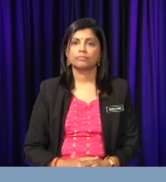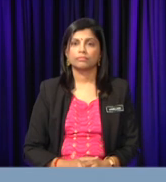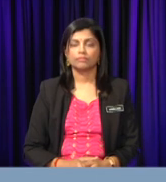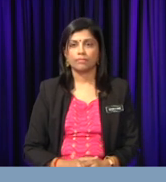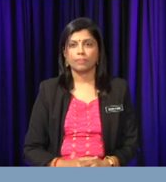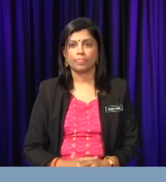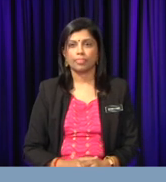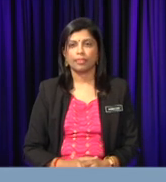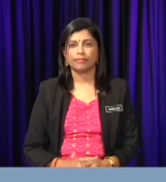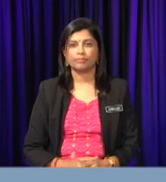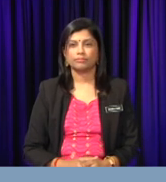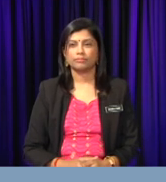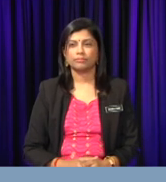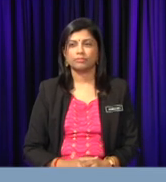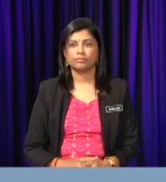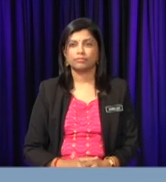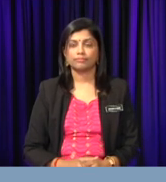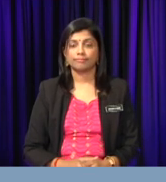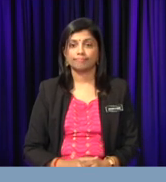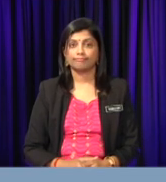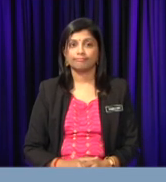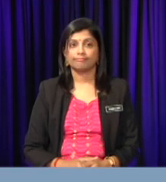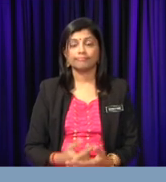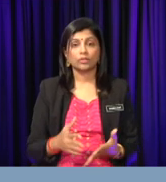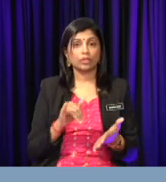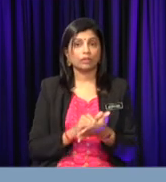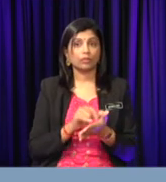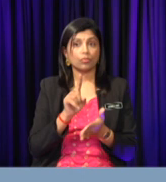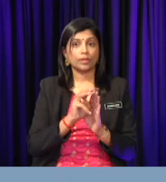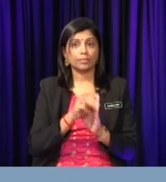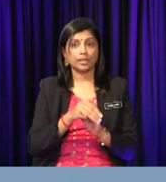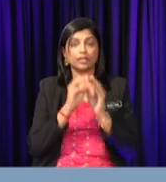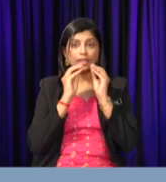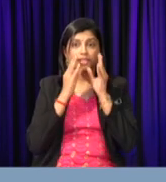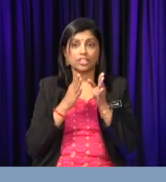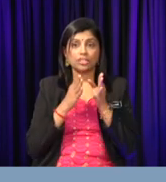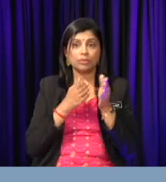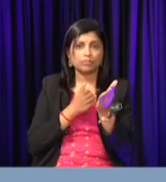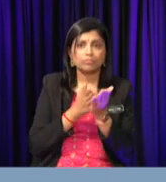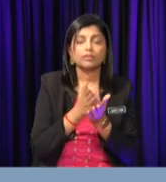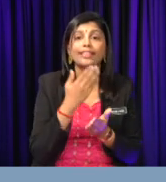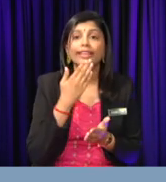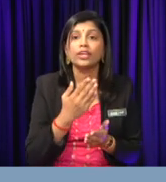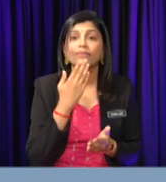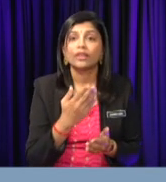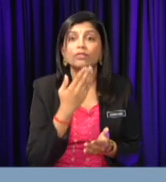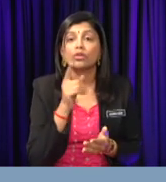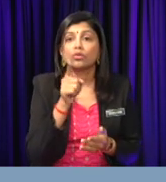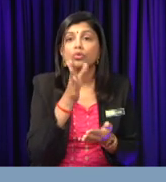all right, thank you very much. Yes, yeah, thank you very much. The time is up. Yes, normally when the time is up, we